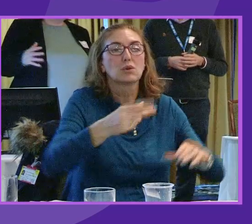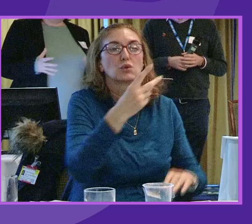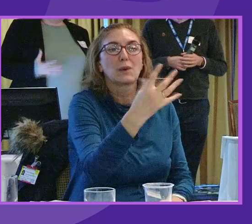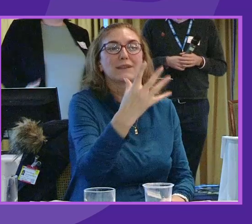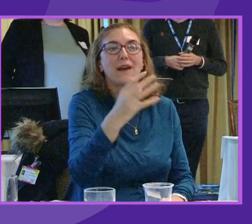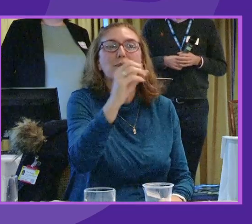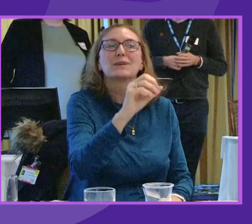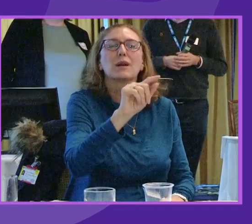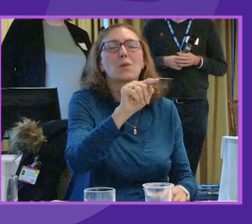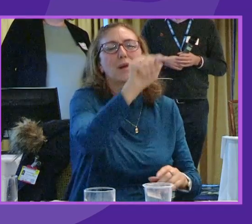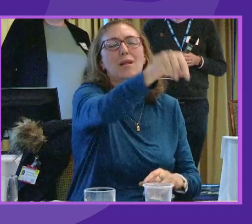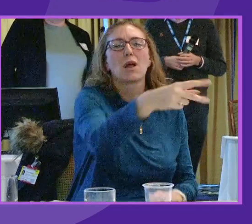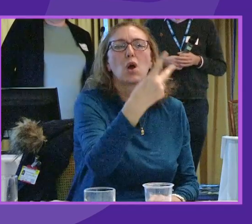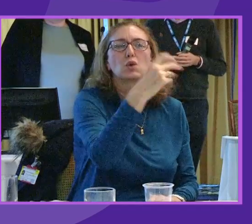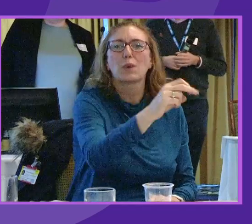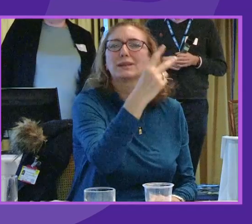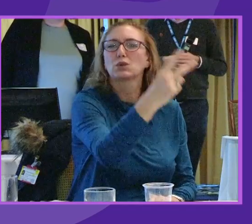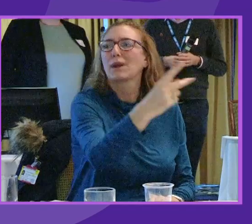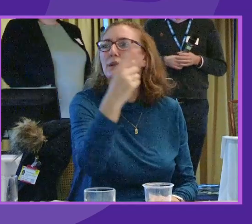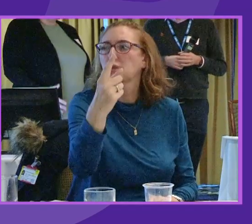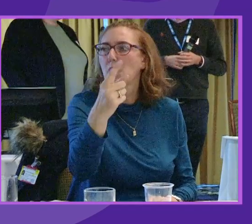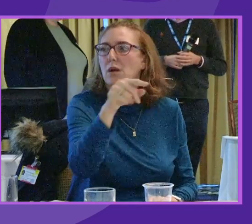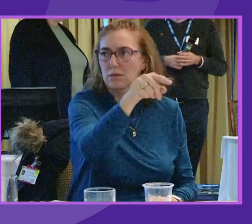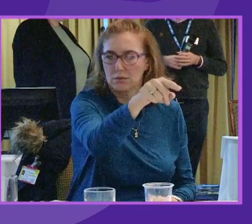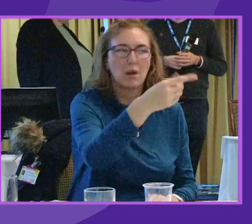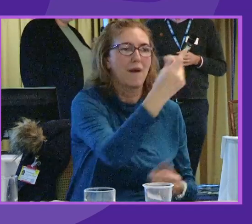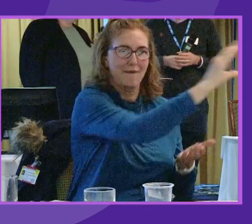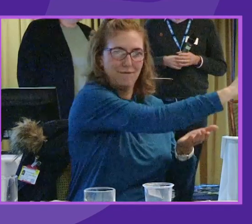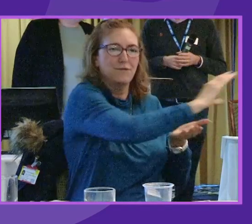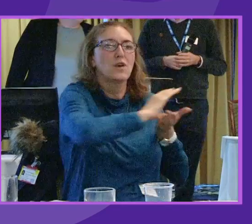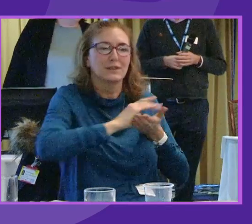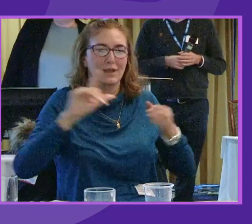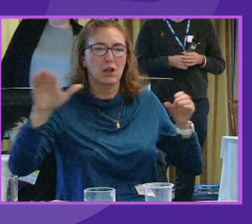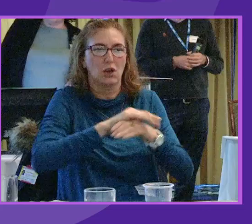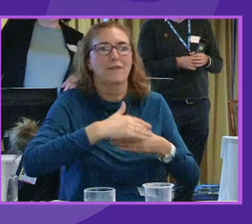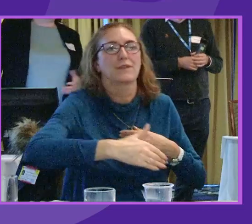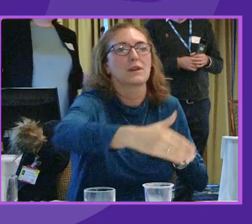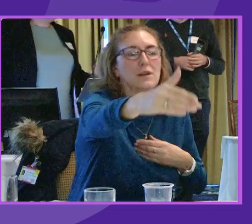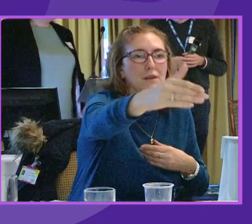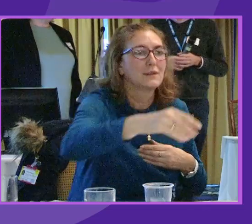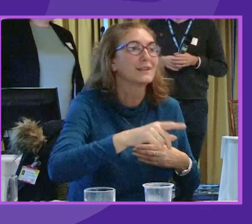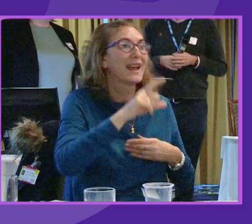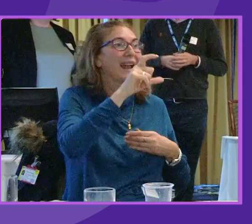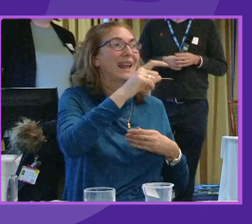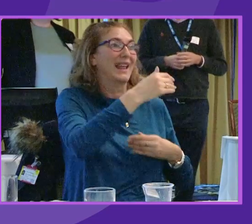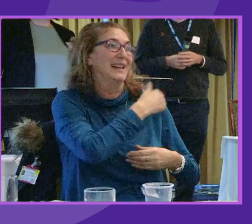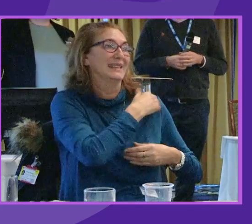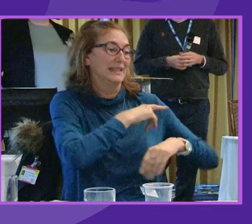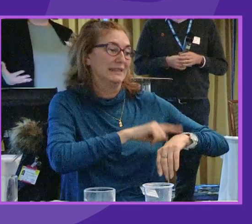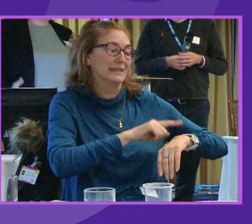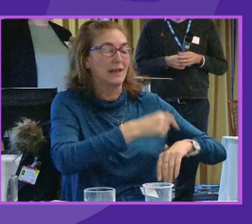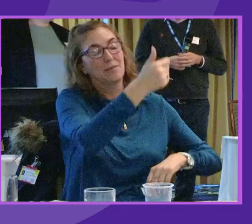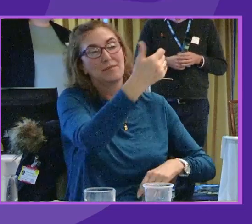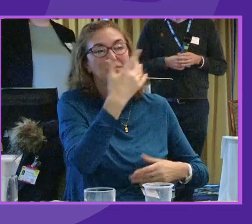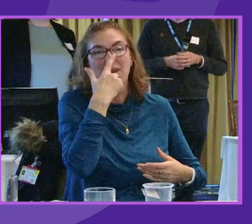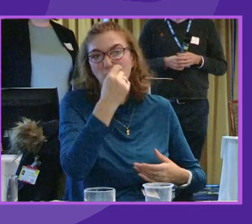towards the 25% prevalence by 2021. This is a key part of the transformation funding that allows us to do that. So Claire's got signs holding us, and we've run